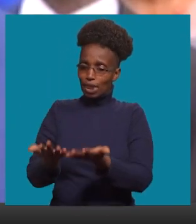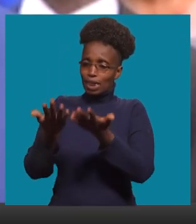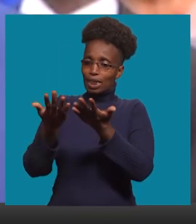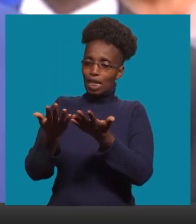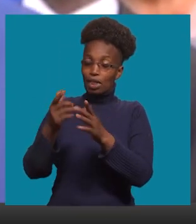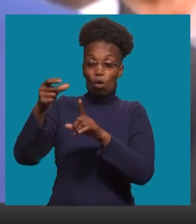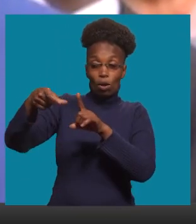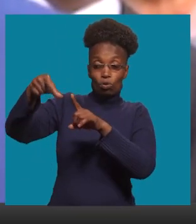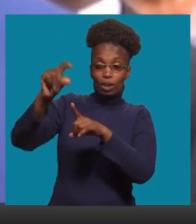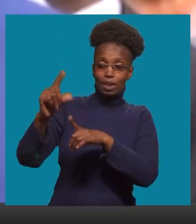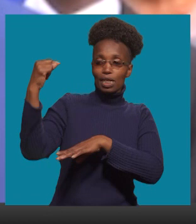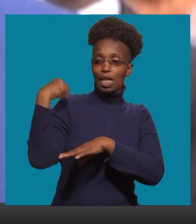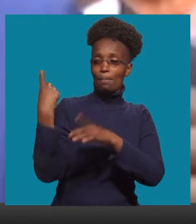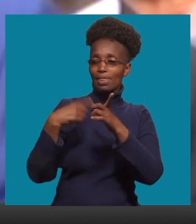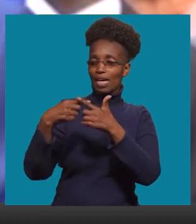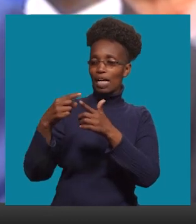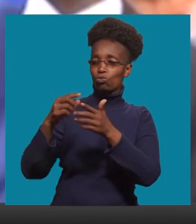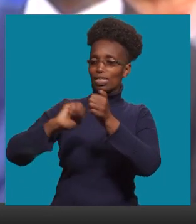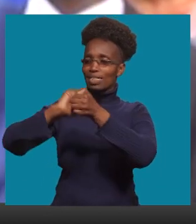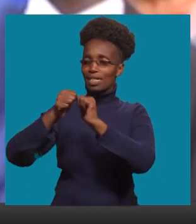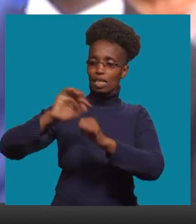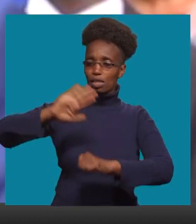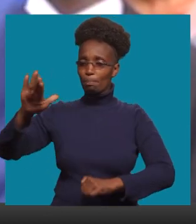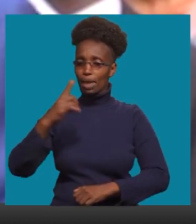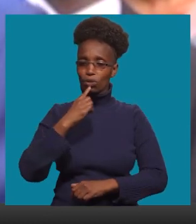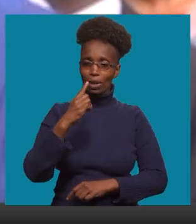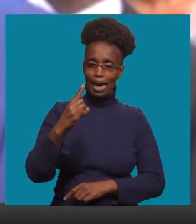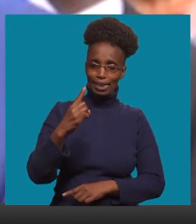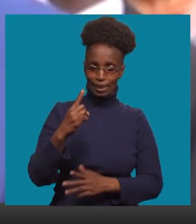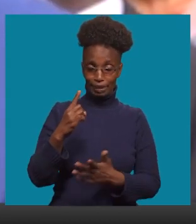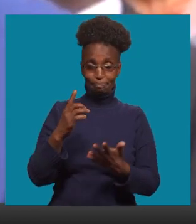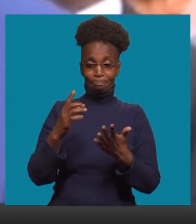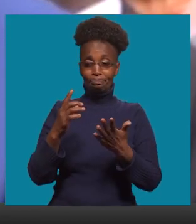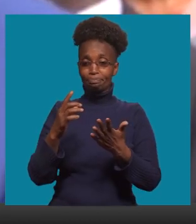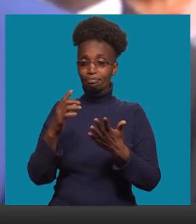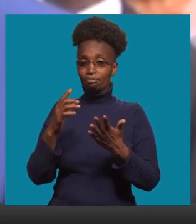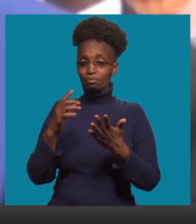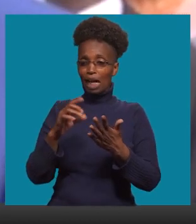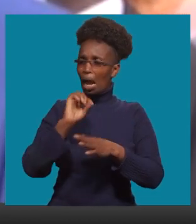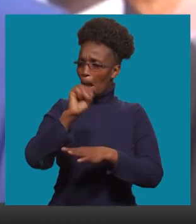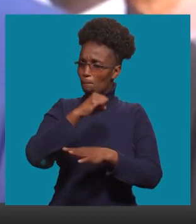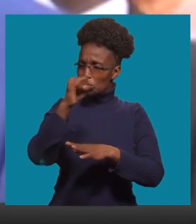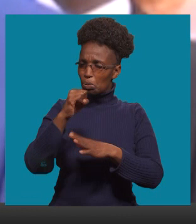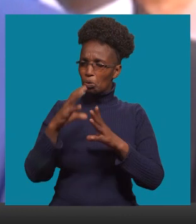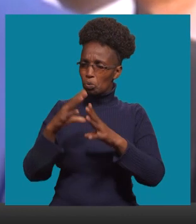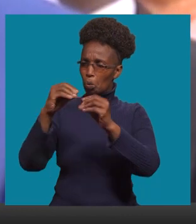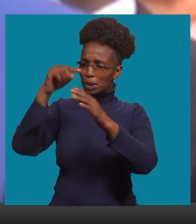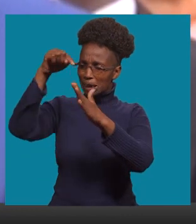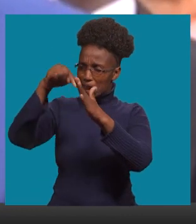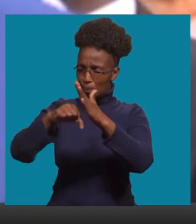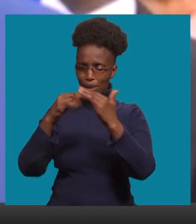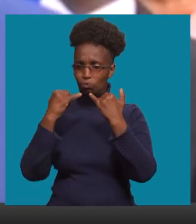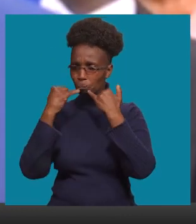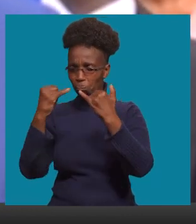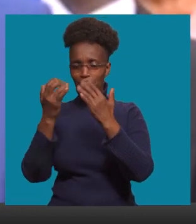number as soon as you have sent the money you take it back to 100. and like i've said i am not i'm not going to go into history but i want to assure